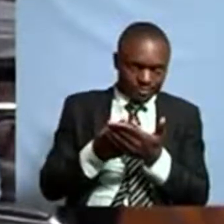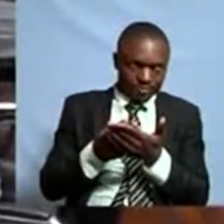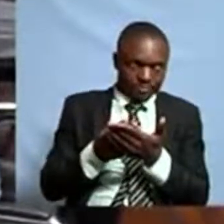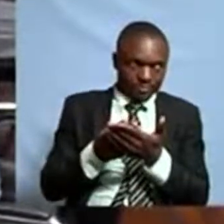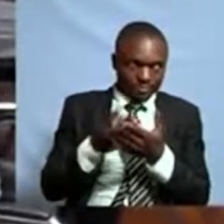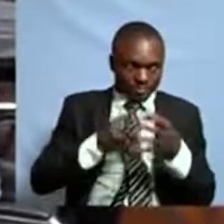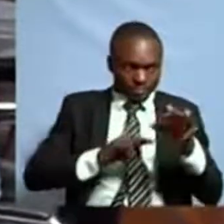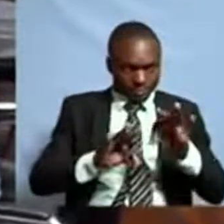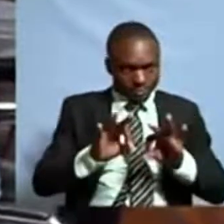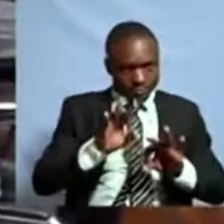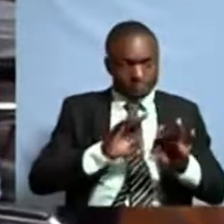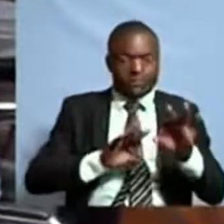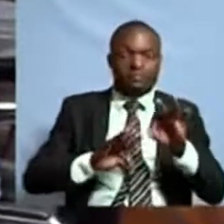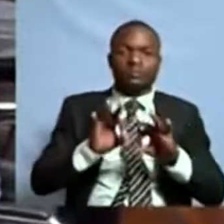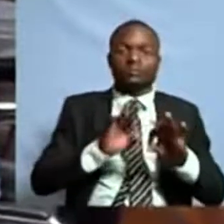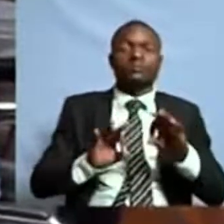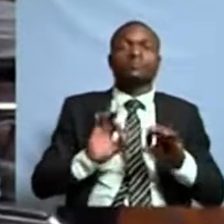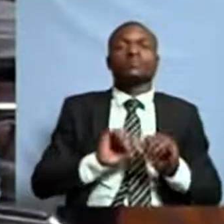elaborate